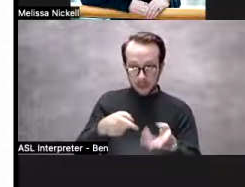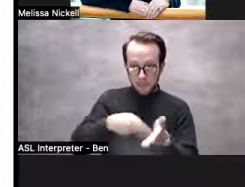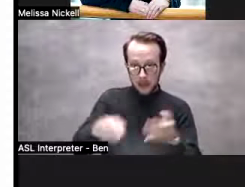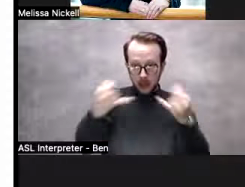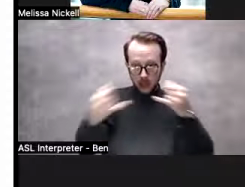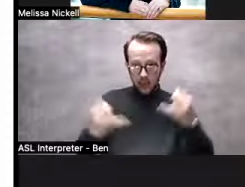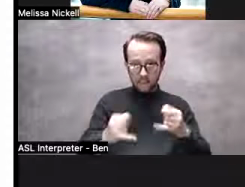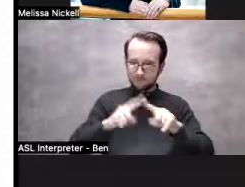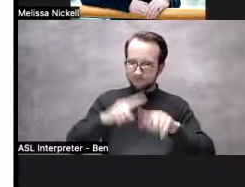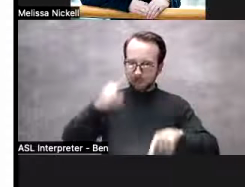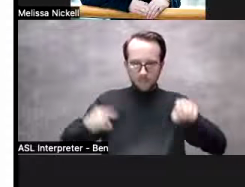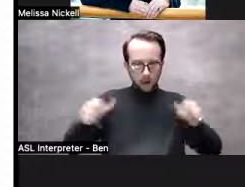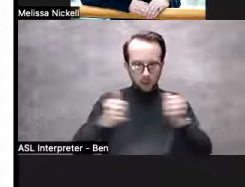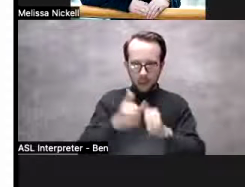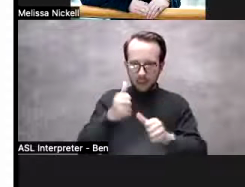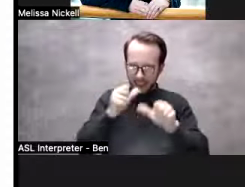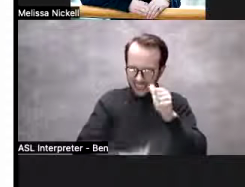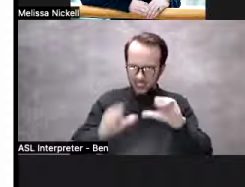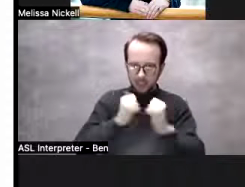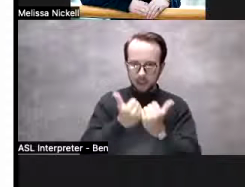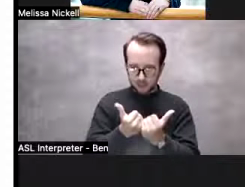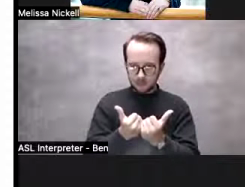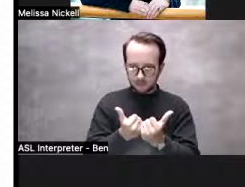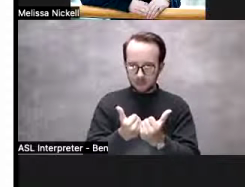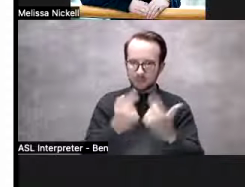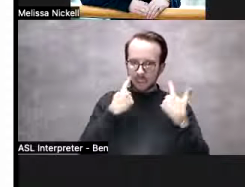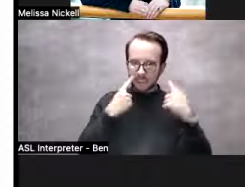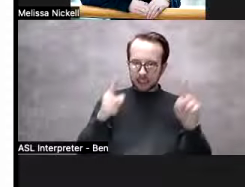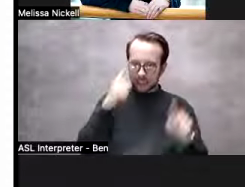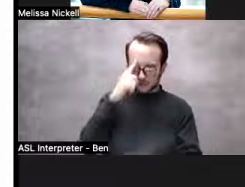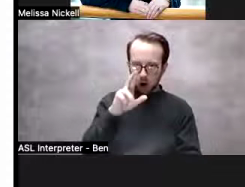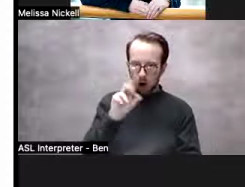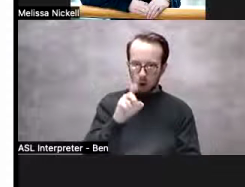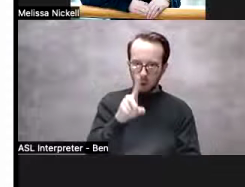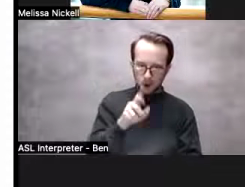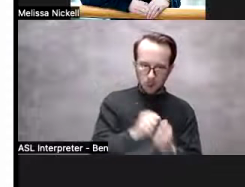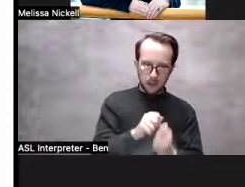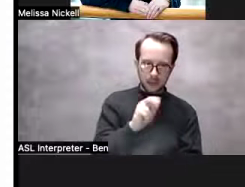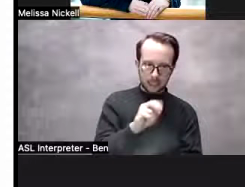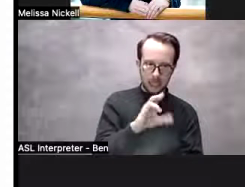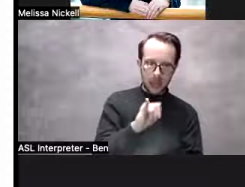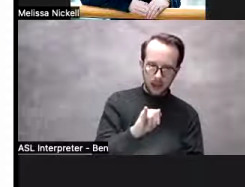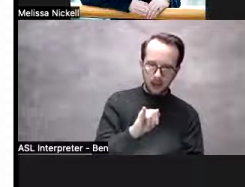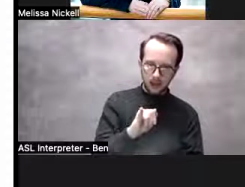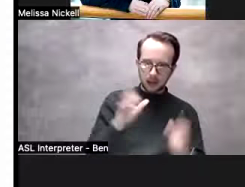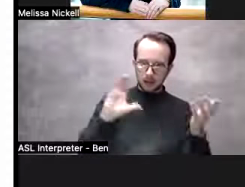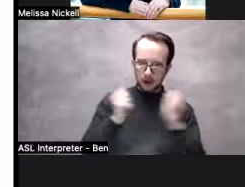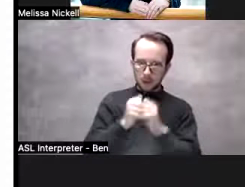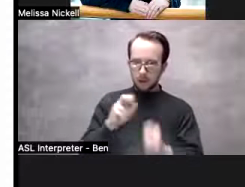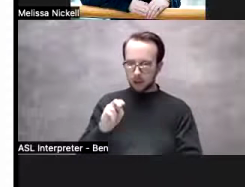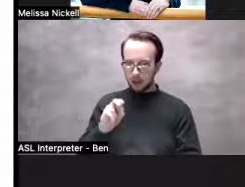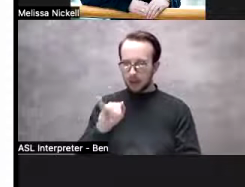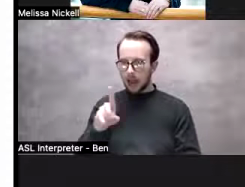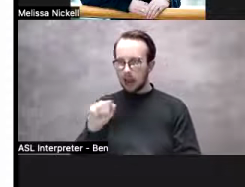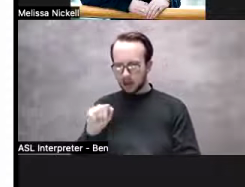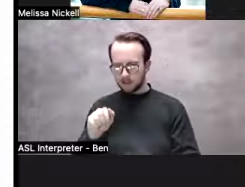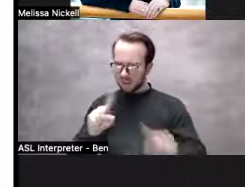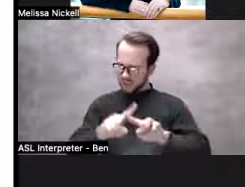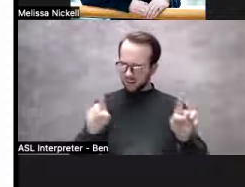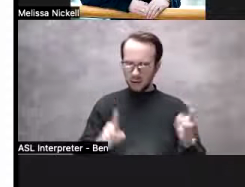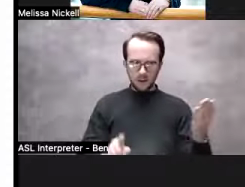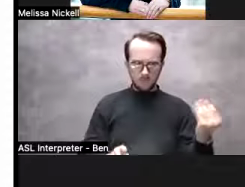agencies. So the success rate of R01s from NCI versus NIDA, that's quite a big difference here,